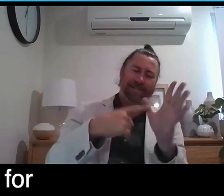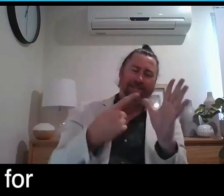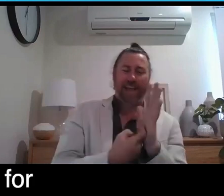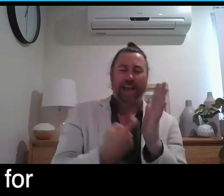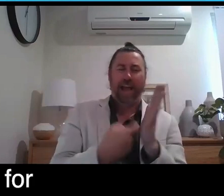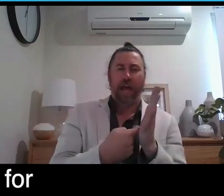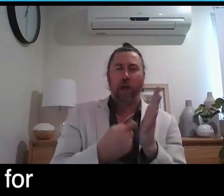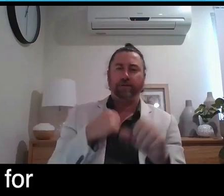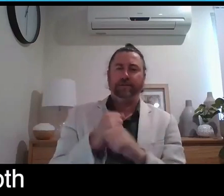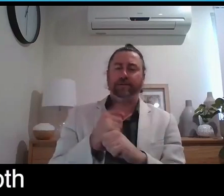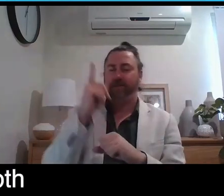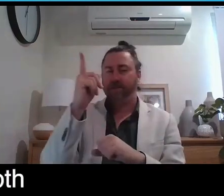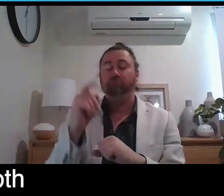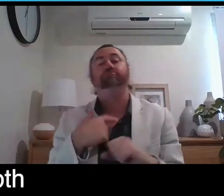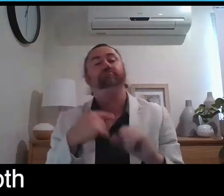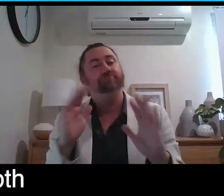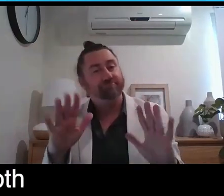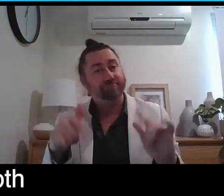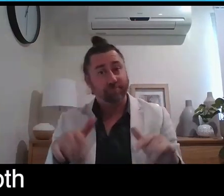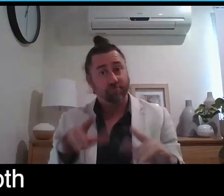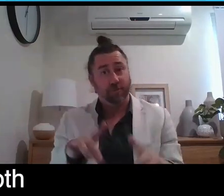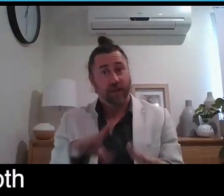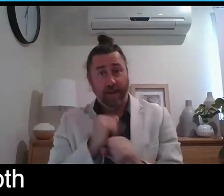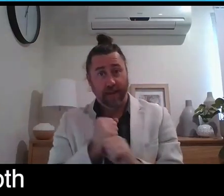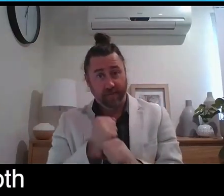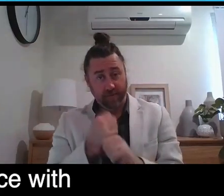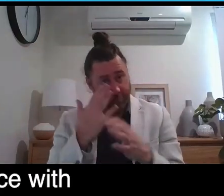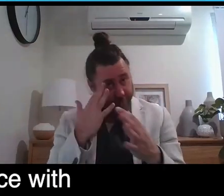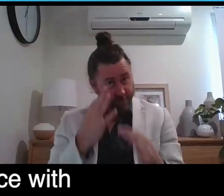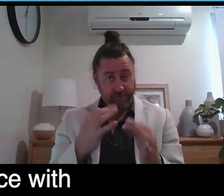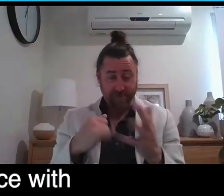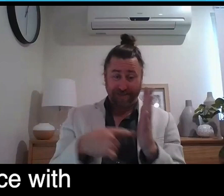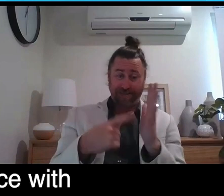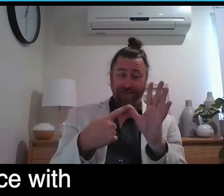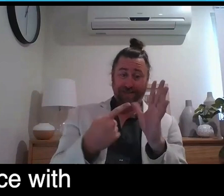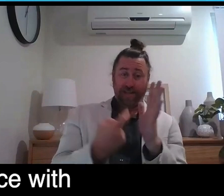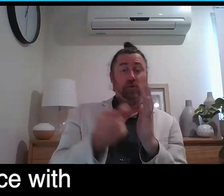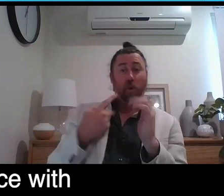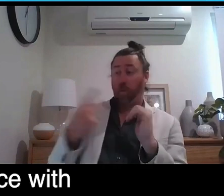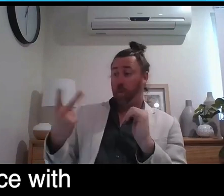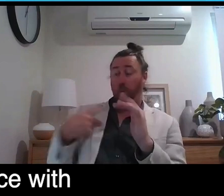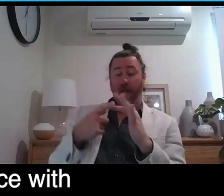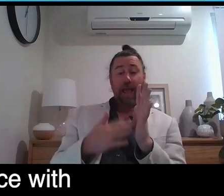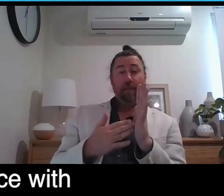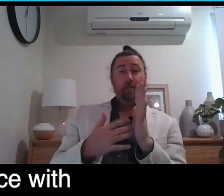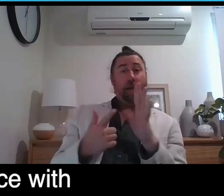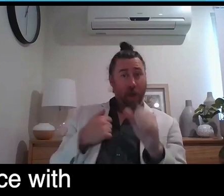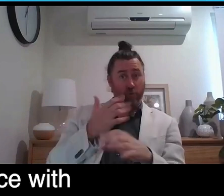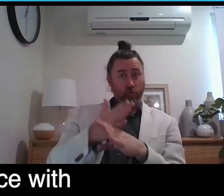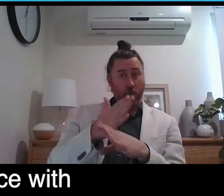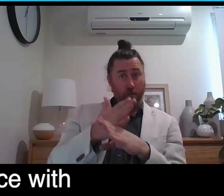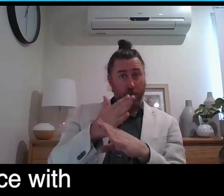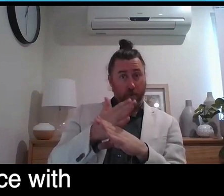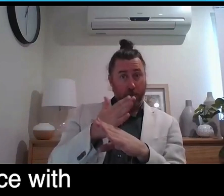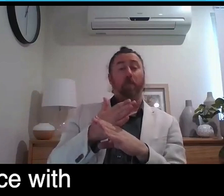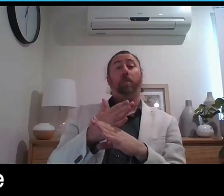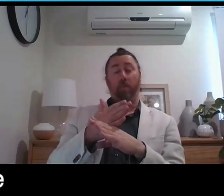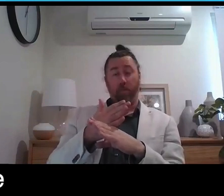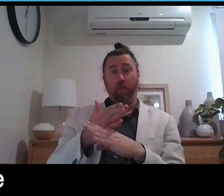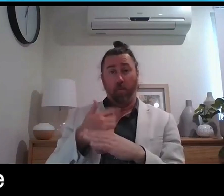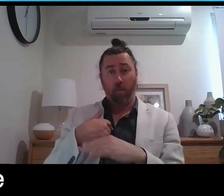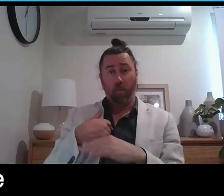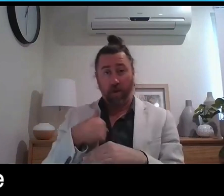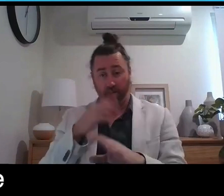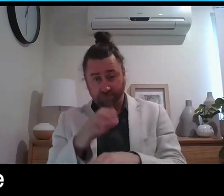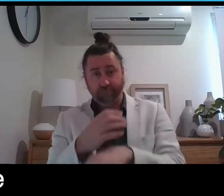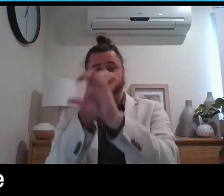government announced its intention for a star rating system, one of the first things both Emma and I did was jumped on a video conference with